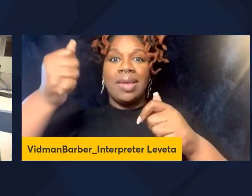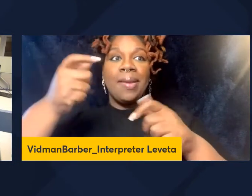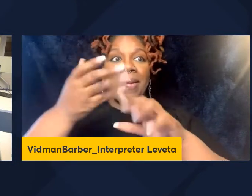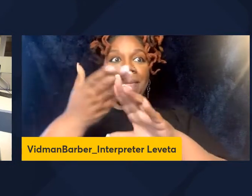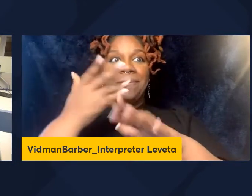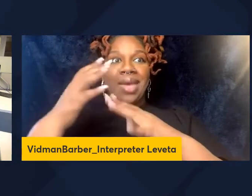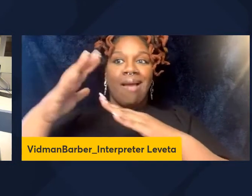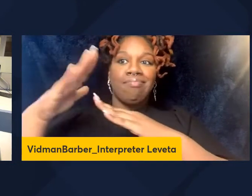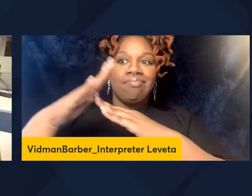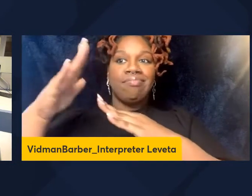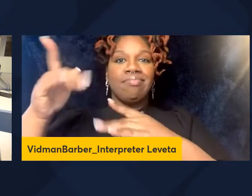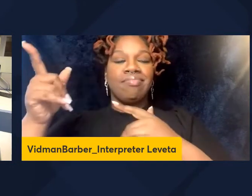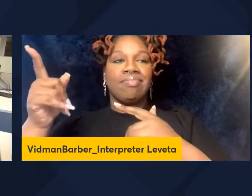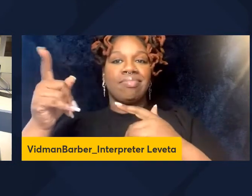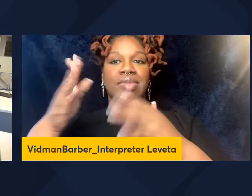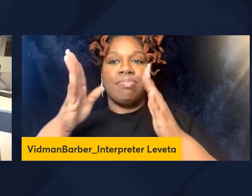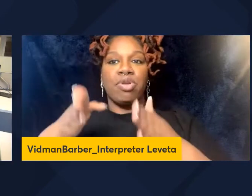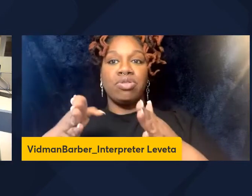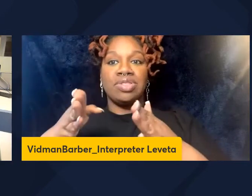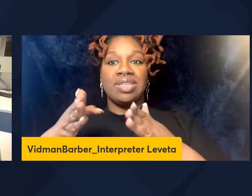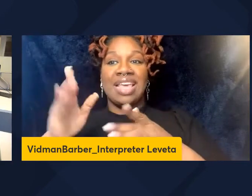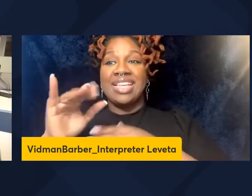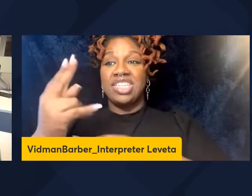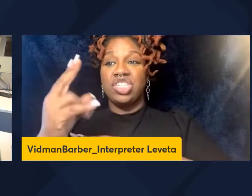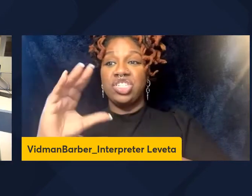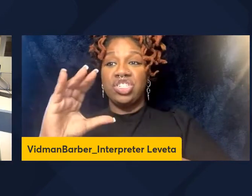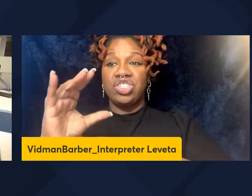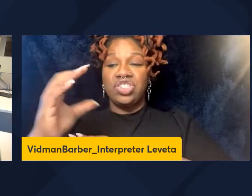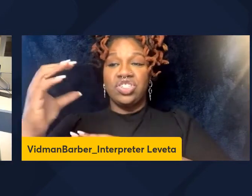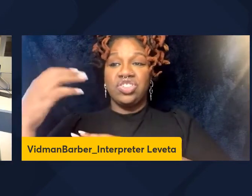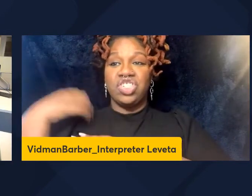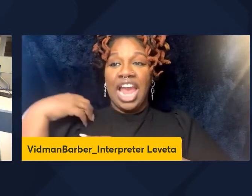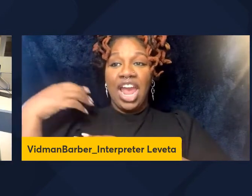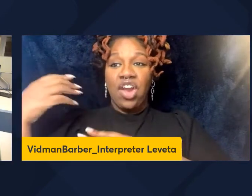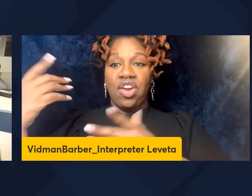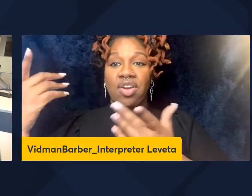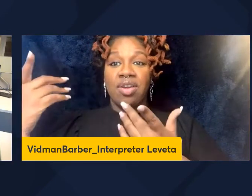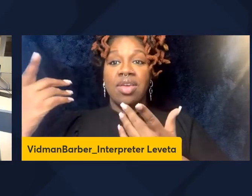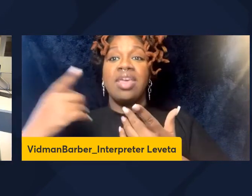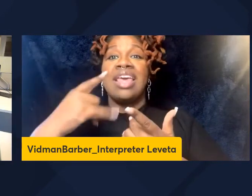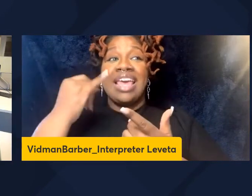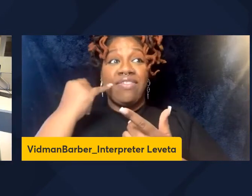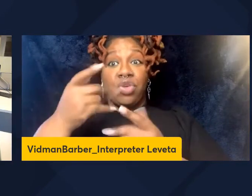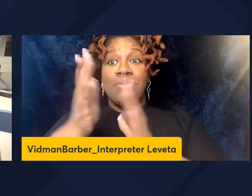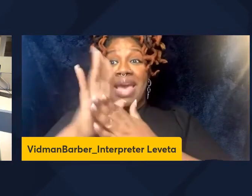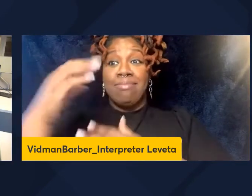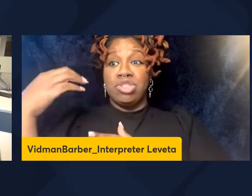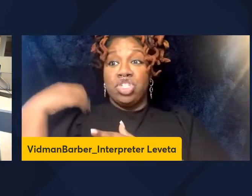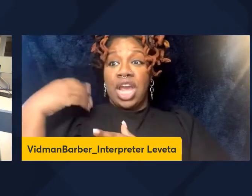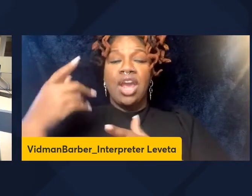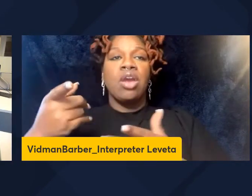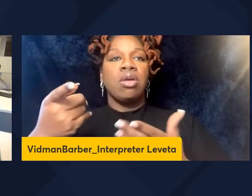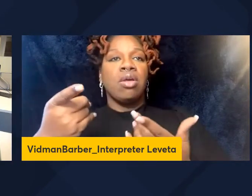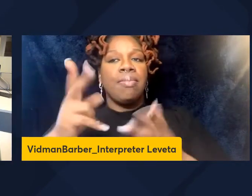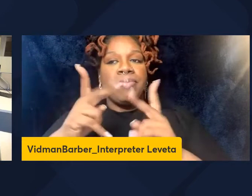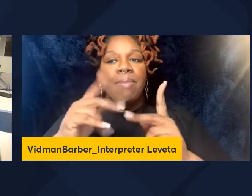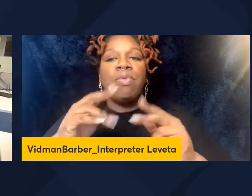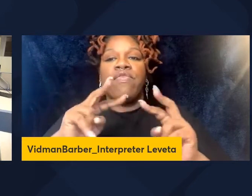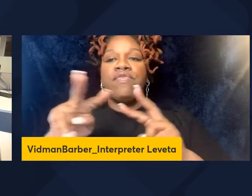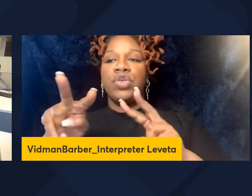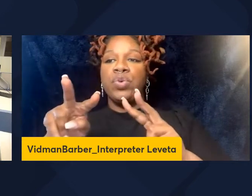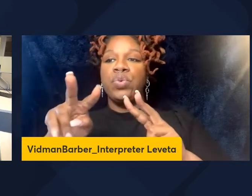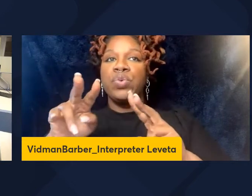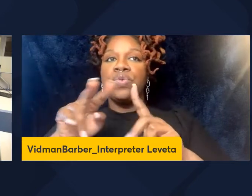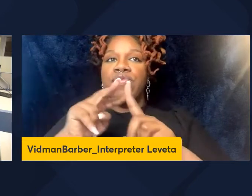as the chair, you're the real decision maker. You are really driving the conversation, and people are looking to you as the leader in